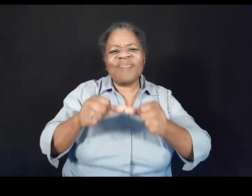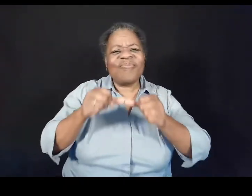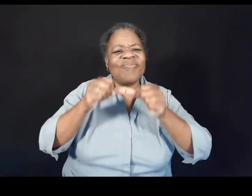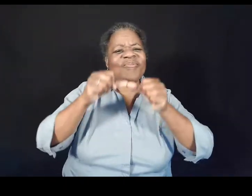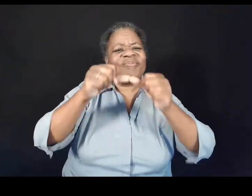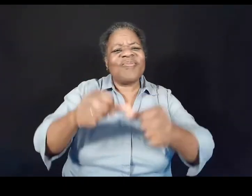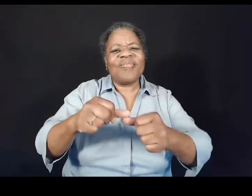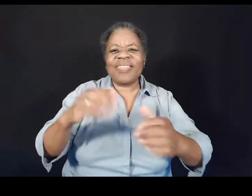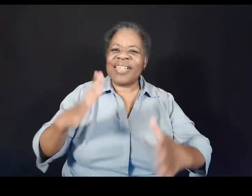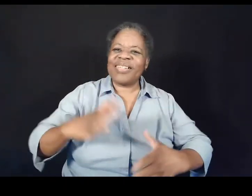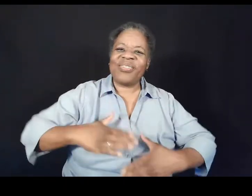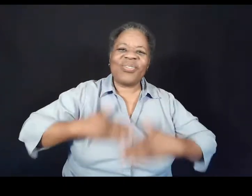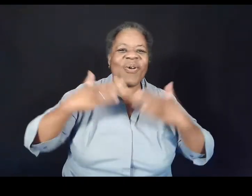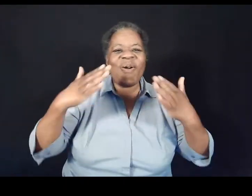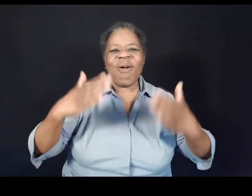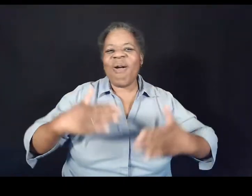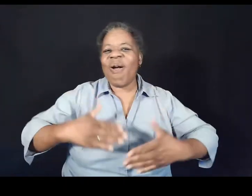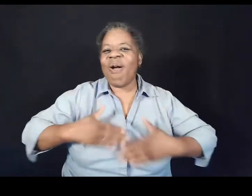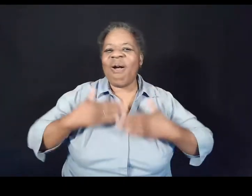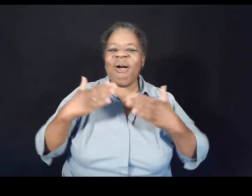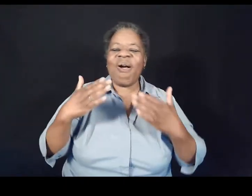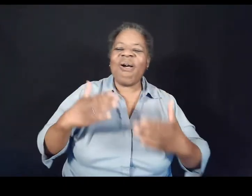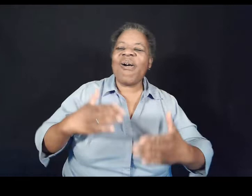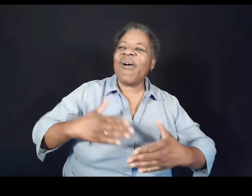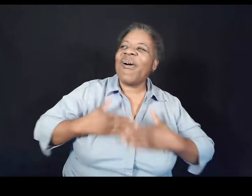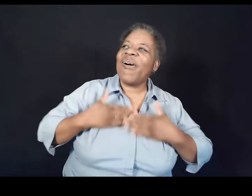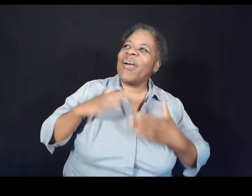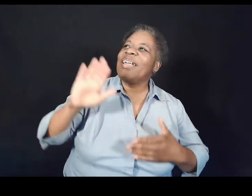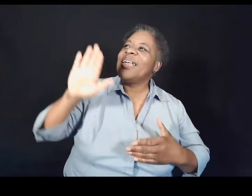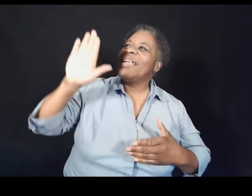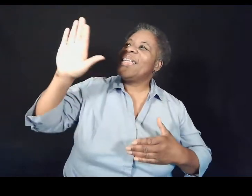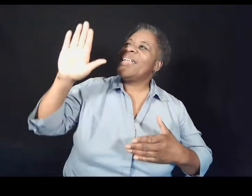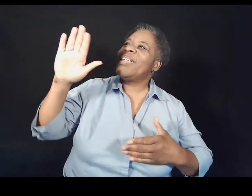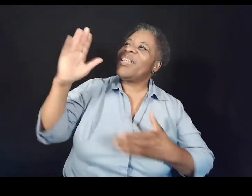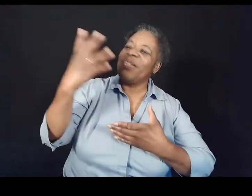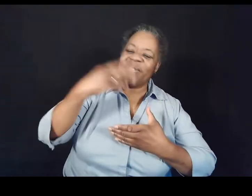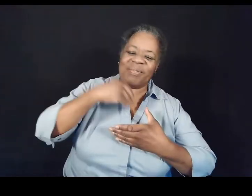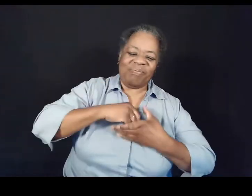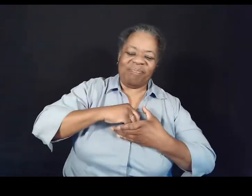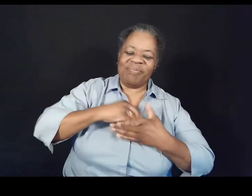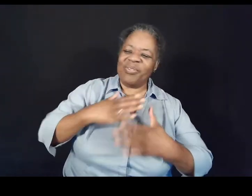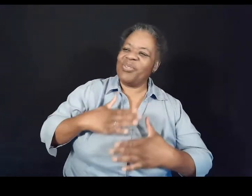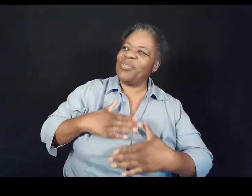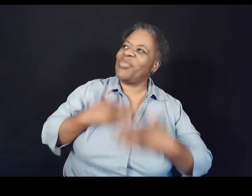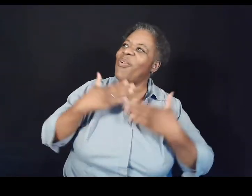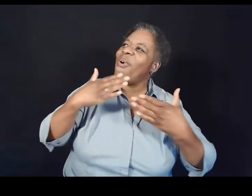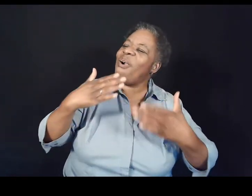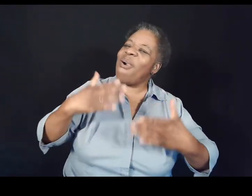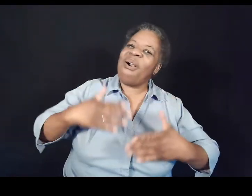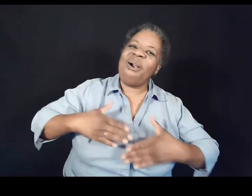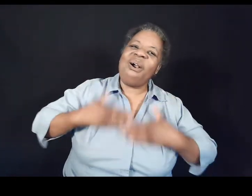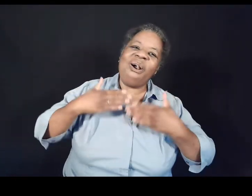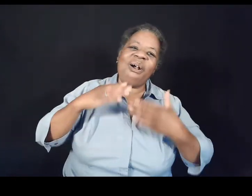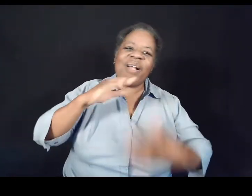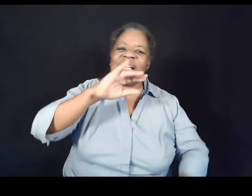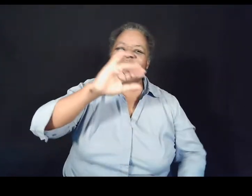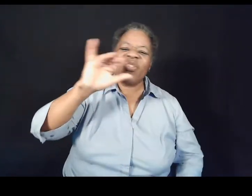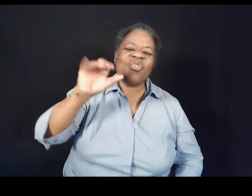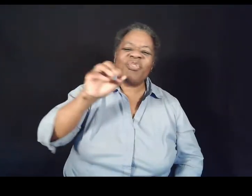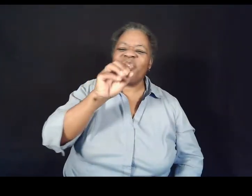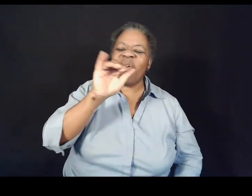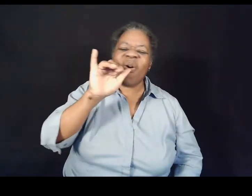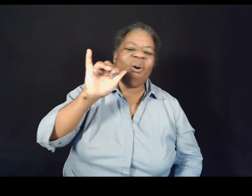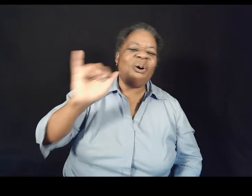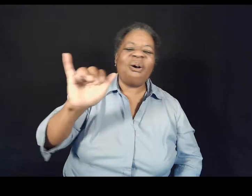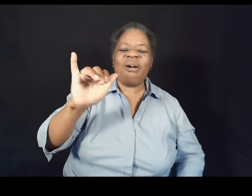joy. This is the joy of the Lord. The joy, the joy, the joy,